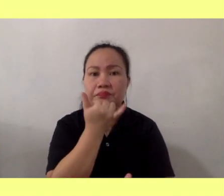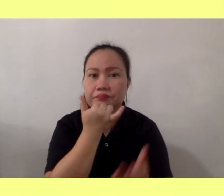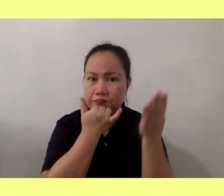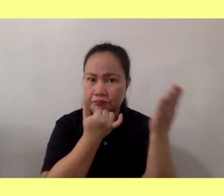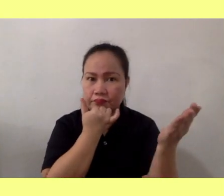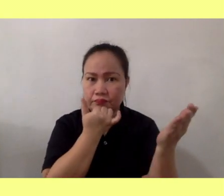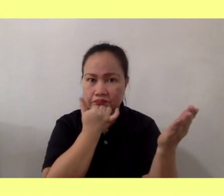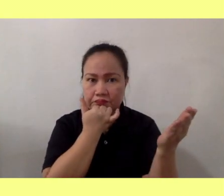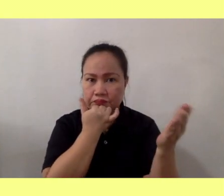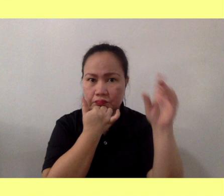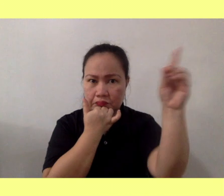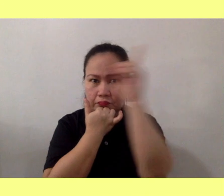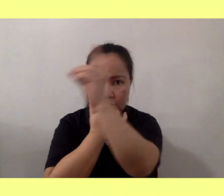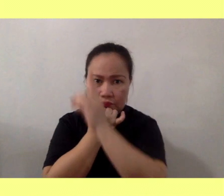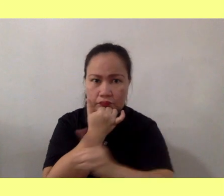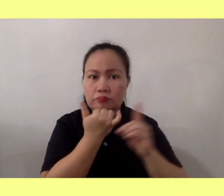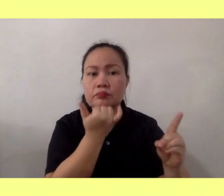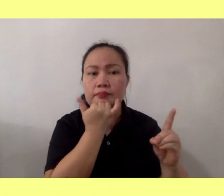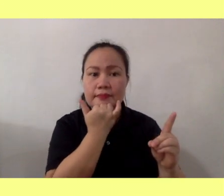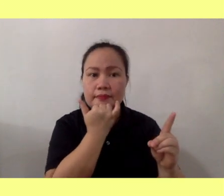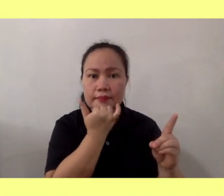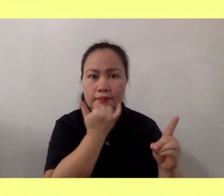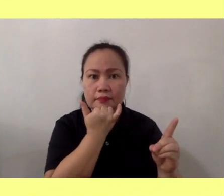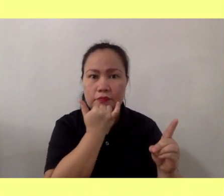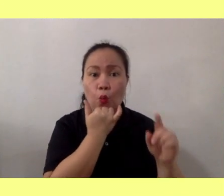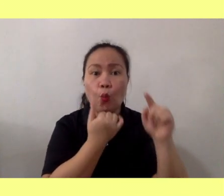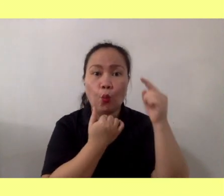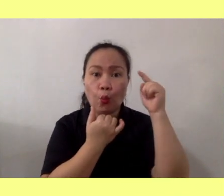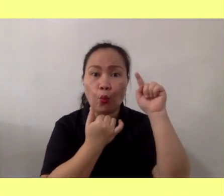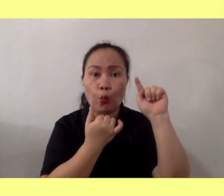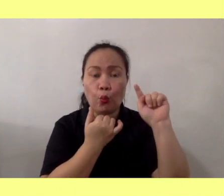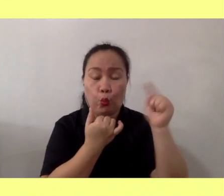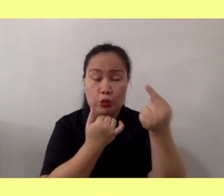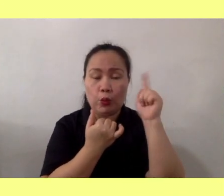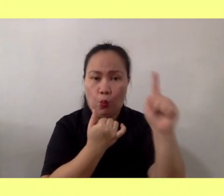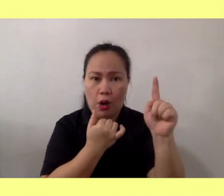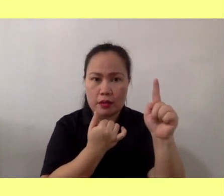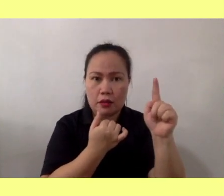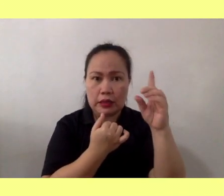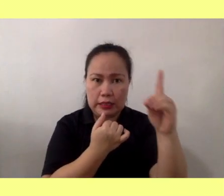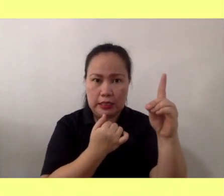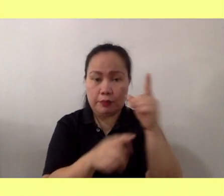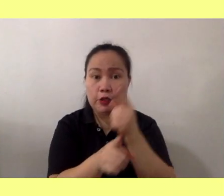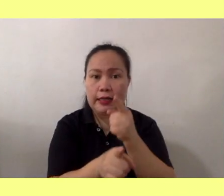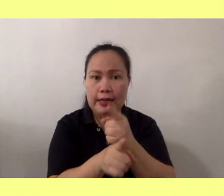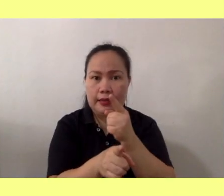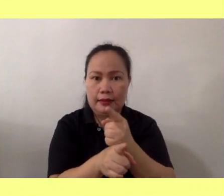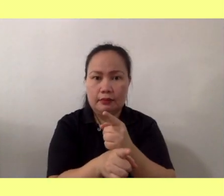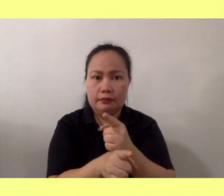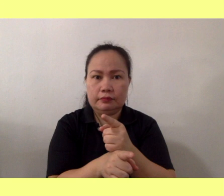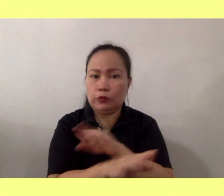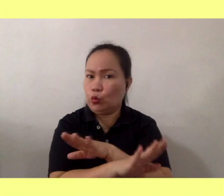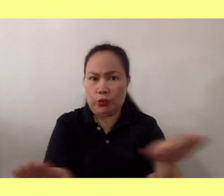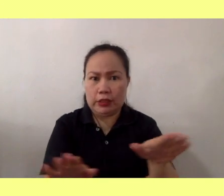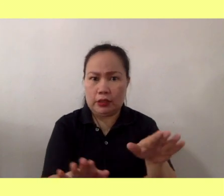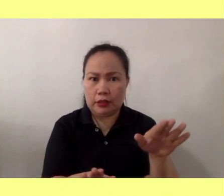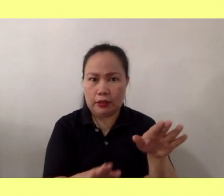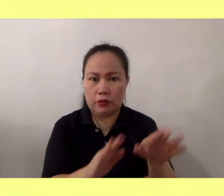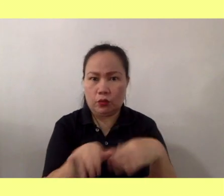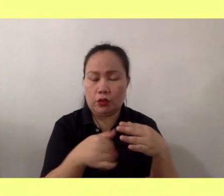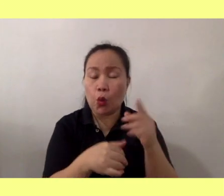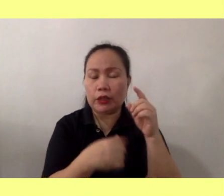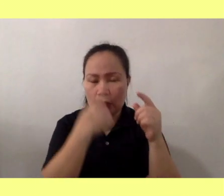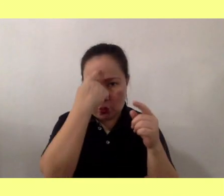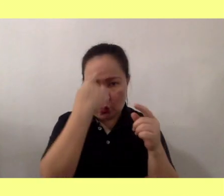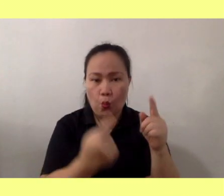magdo-drawing, lagyan natin lahat. Hindi naman po ganito. Okay? So, isa lang po. Okay? So, wag naman po natin